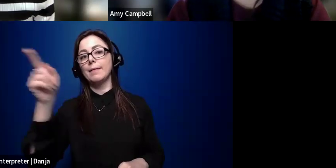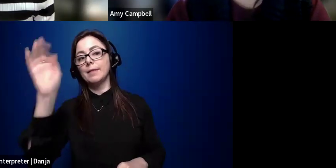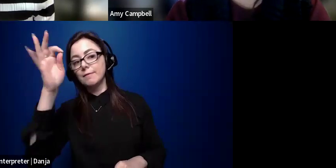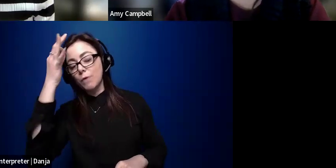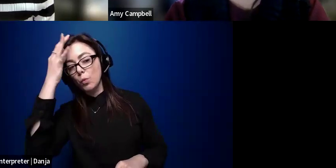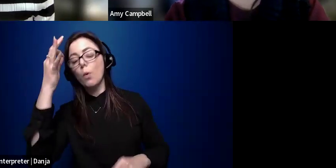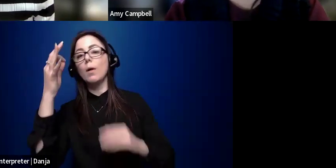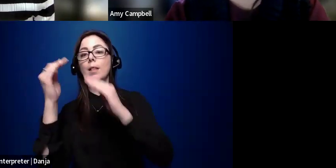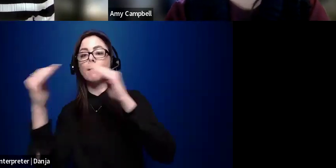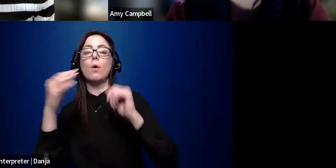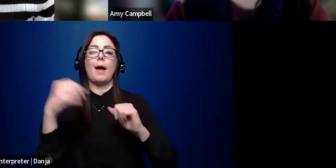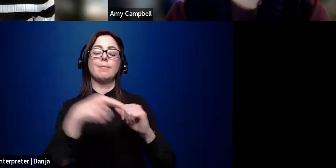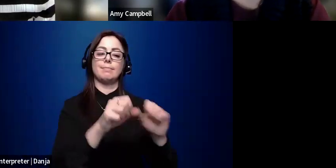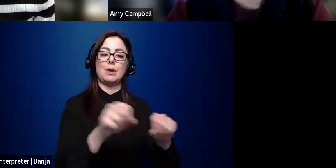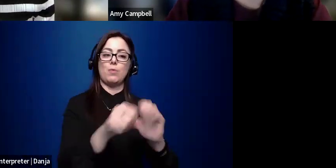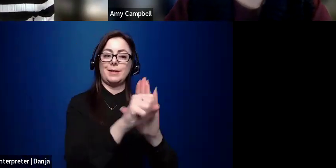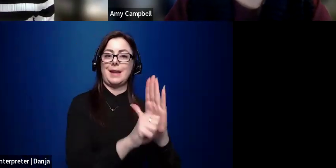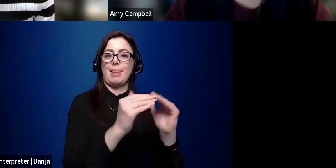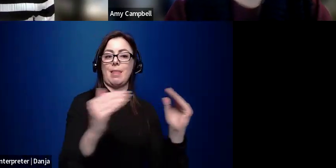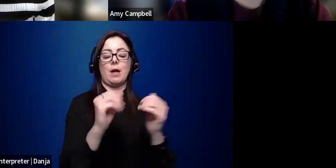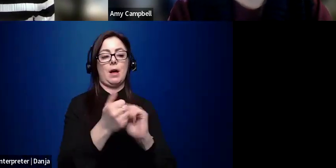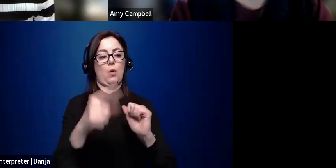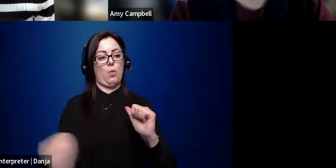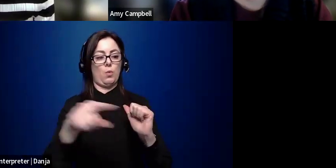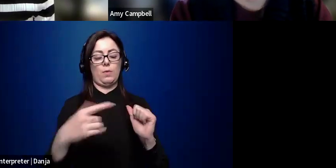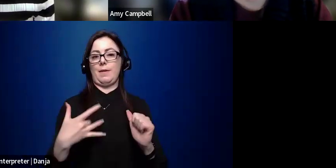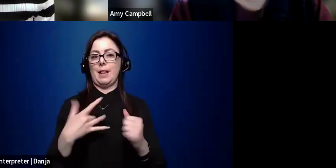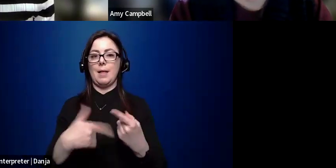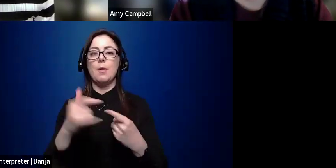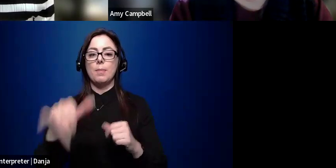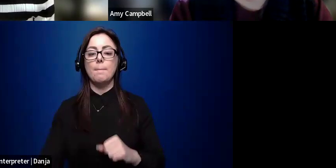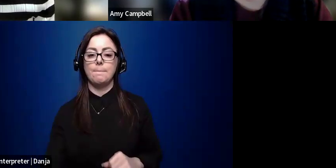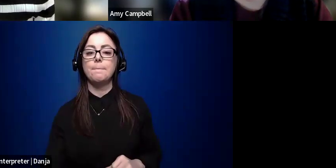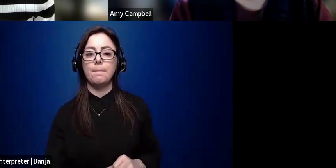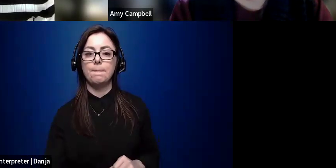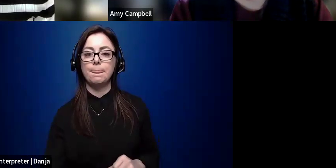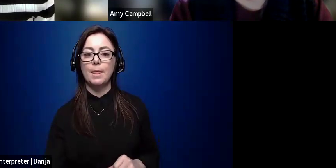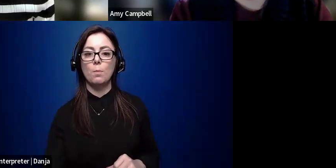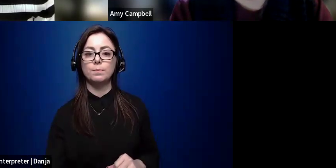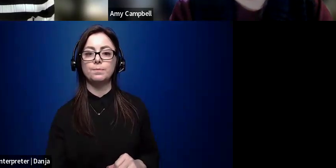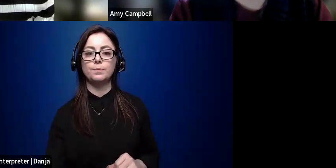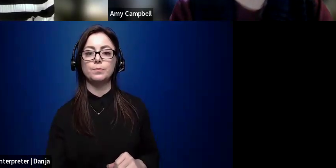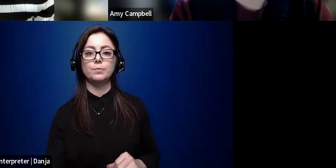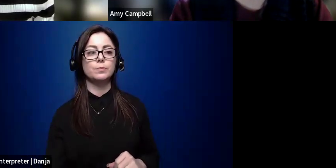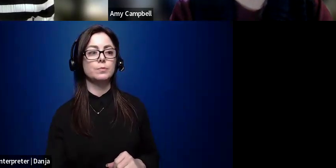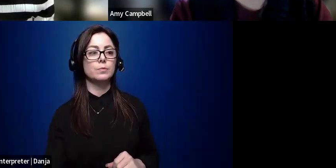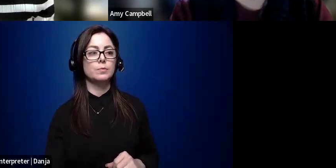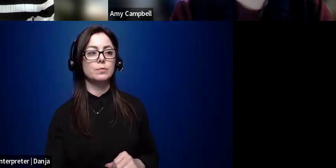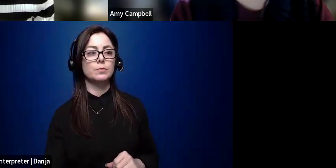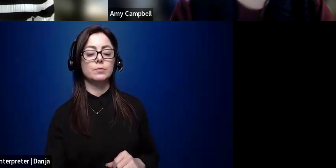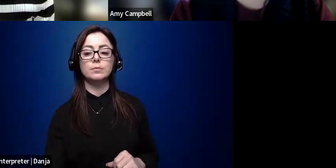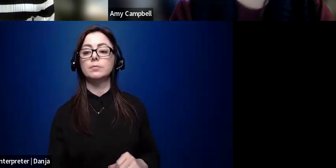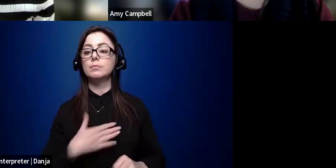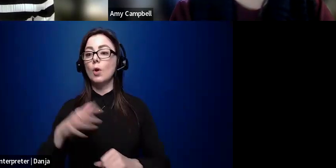level, and how you feel about it. So I want to introduce my co-presenter today,